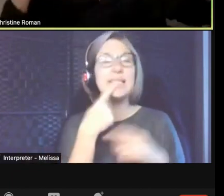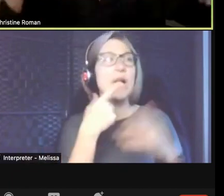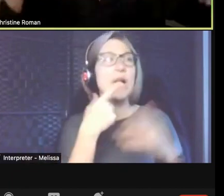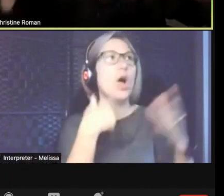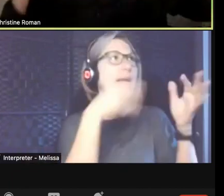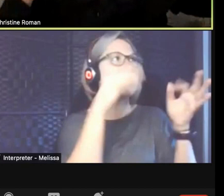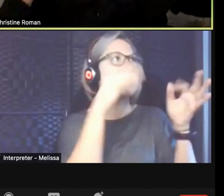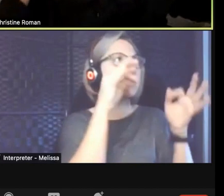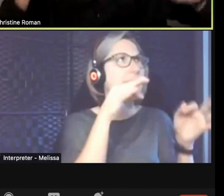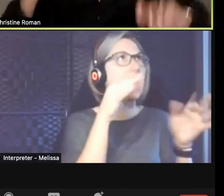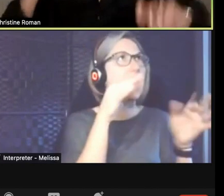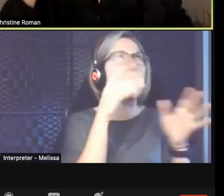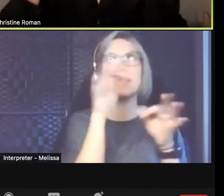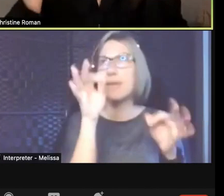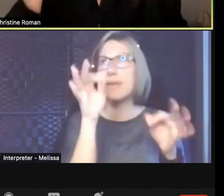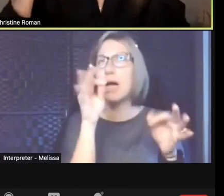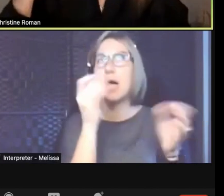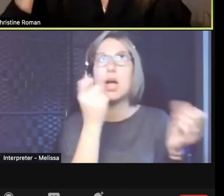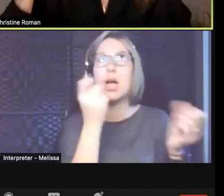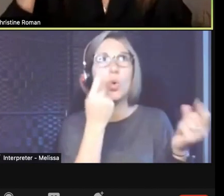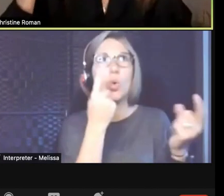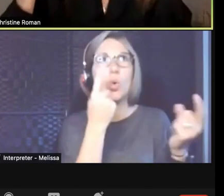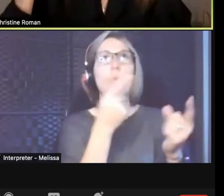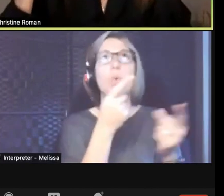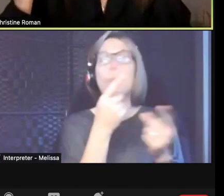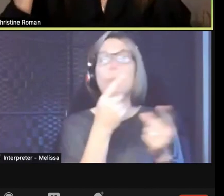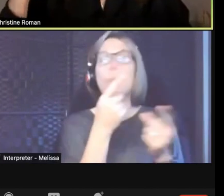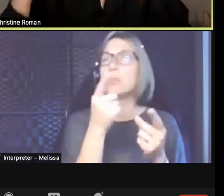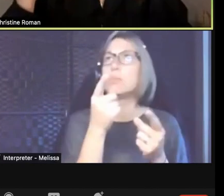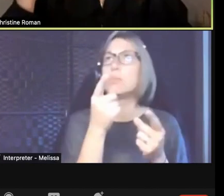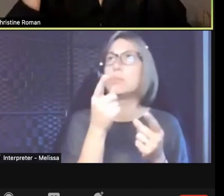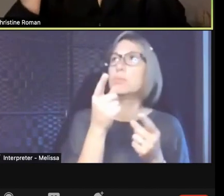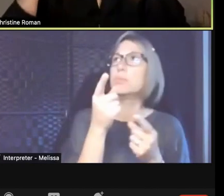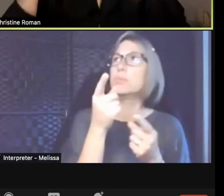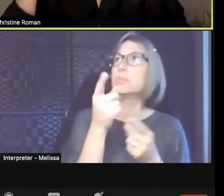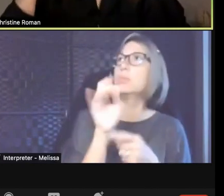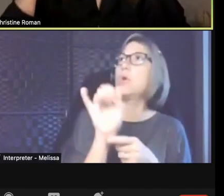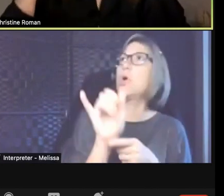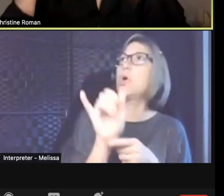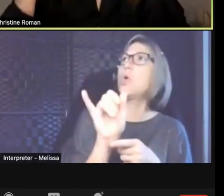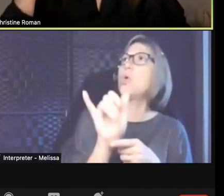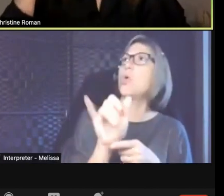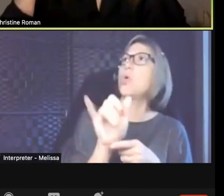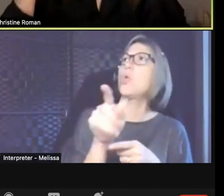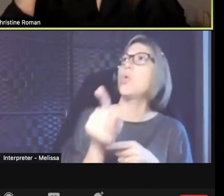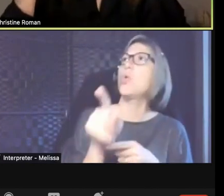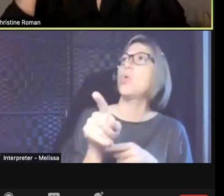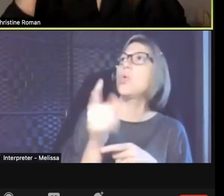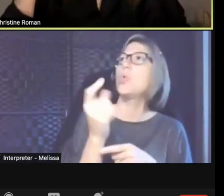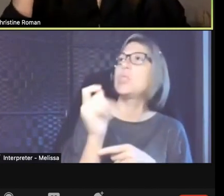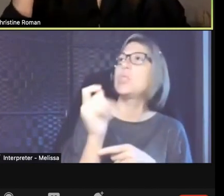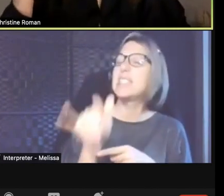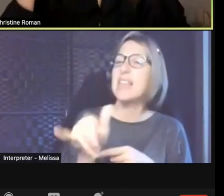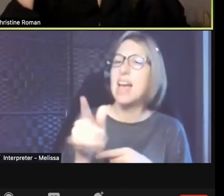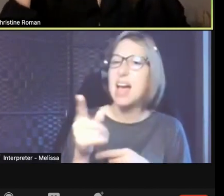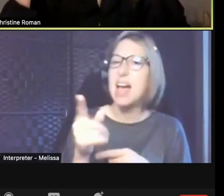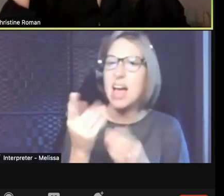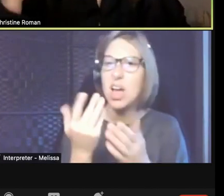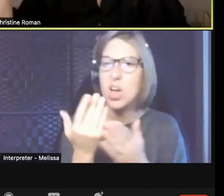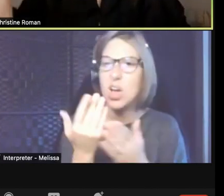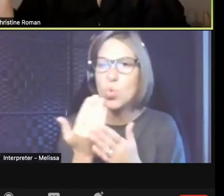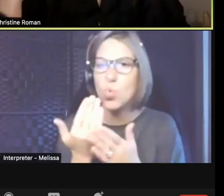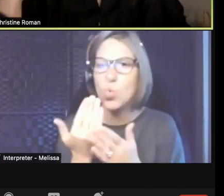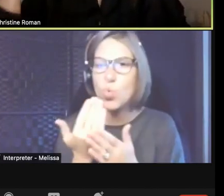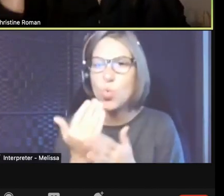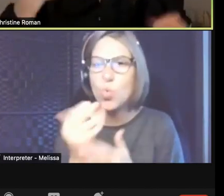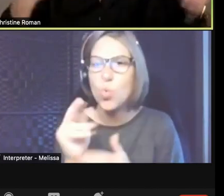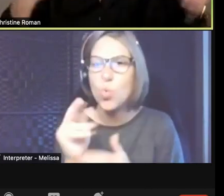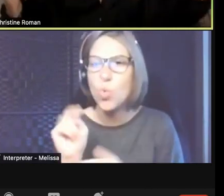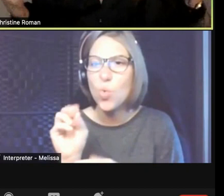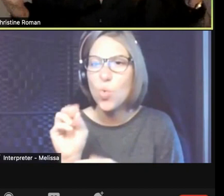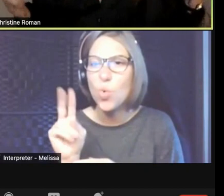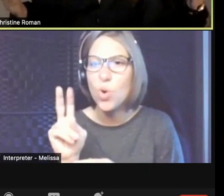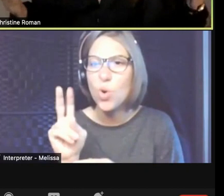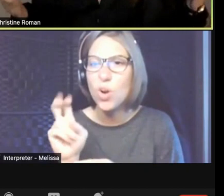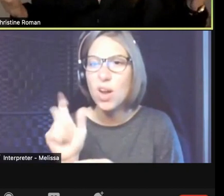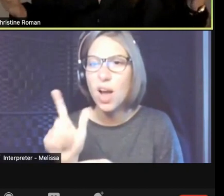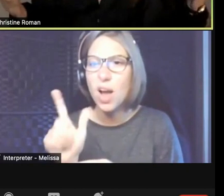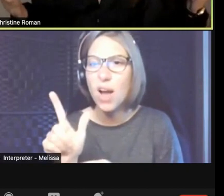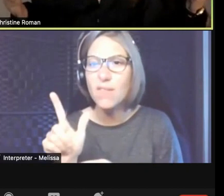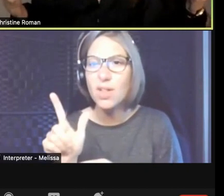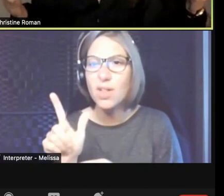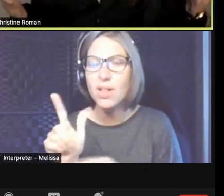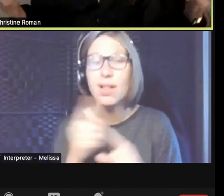salient features. I got it. Whoa, what's that? And that's the novel thing. But for kids with CVI, it's all